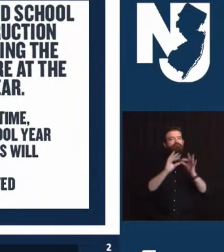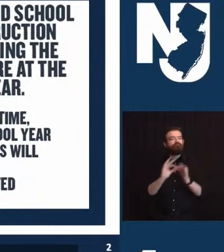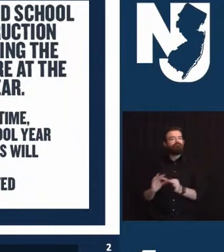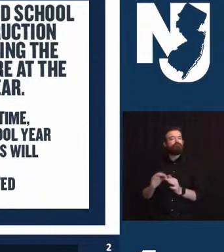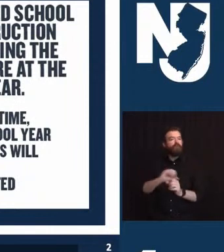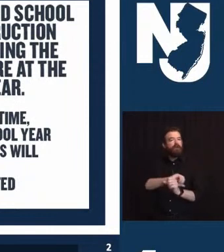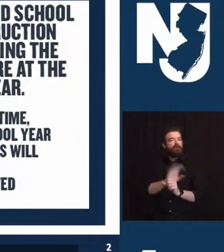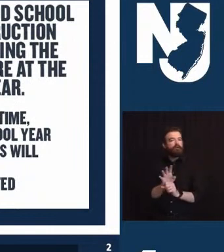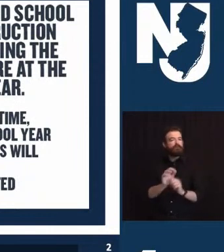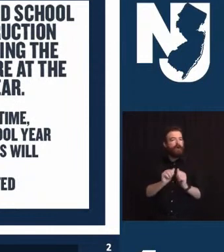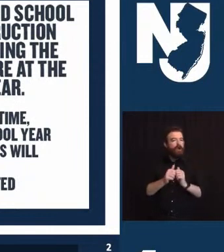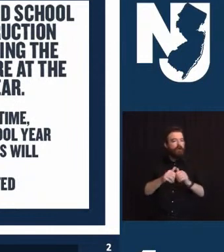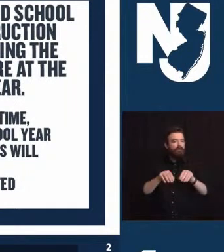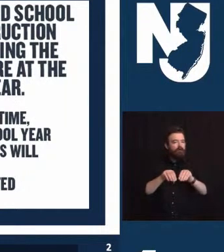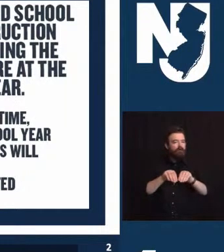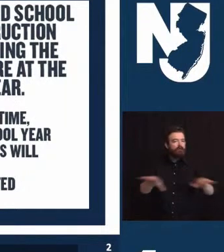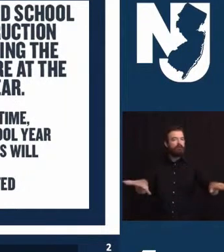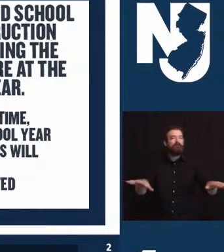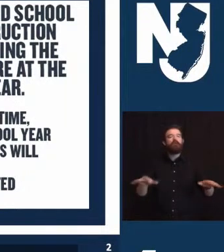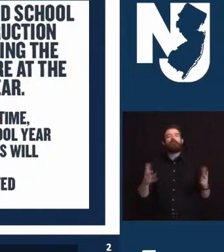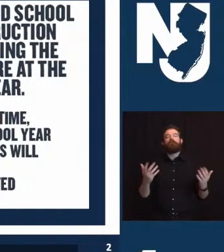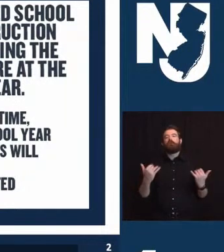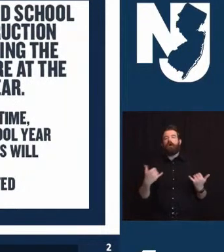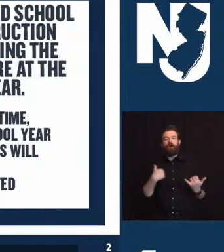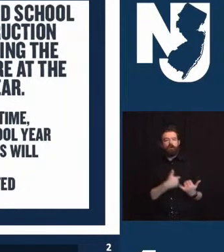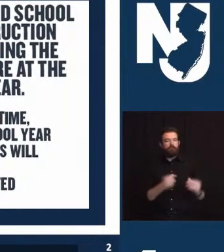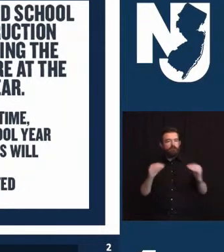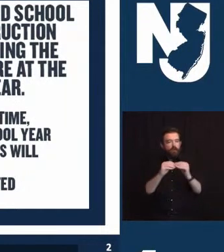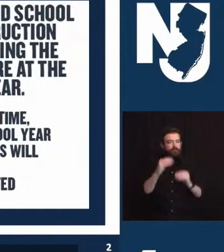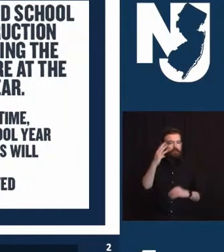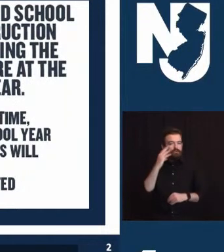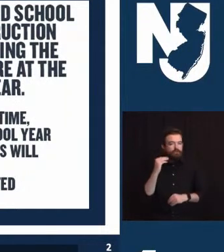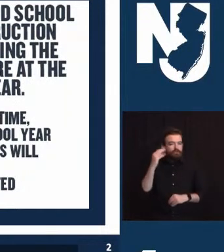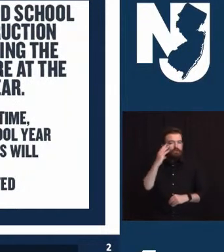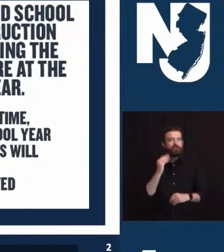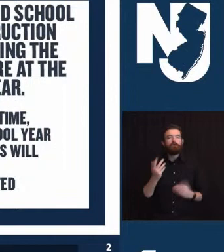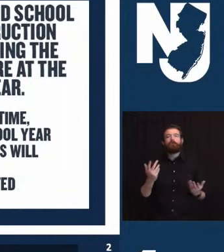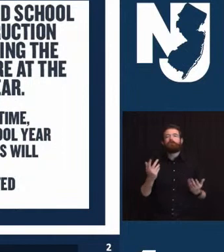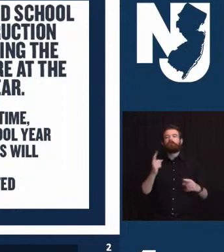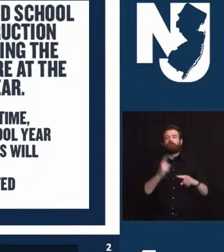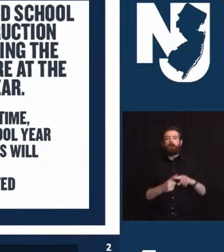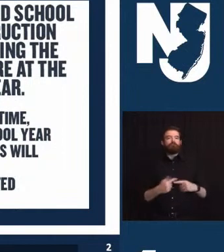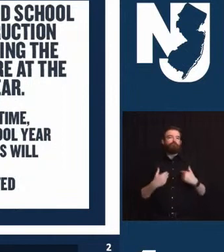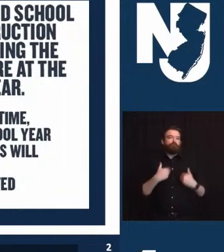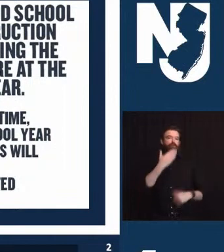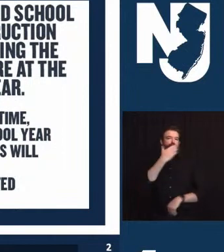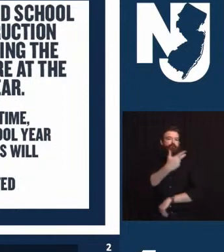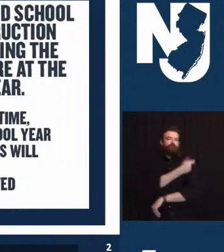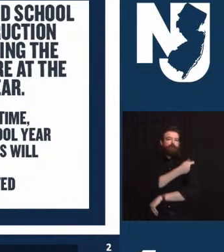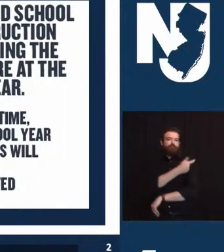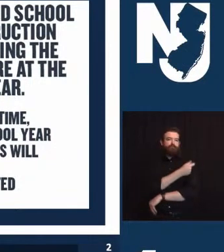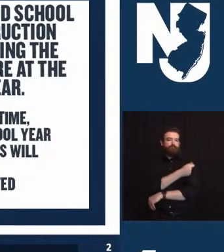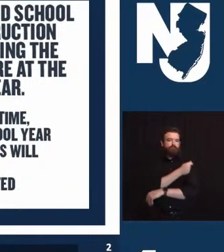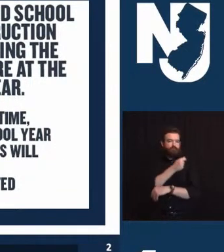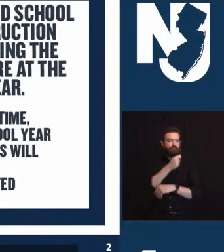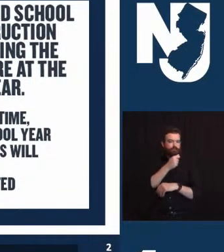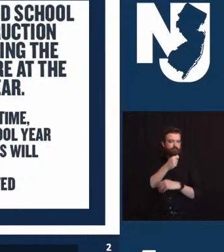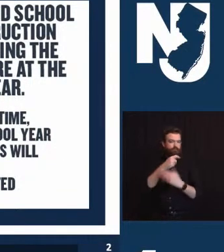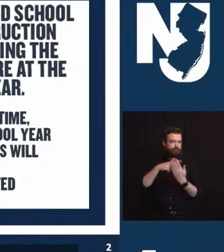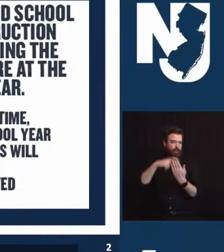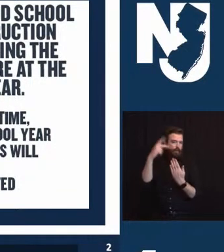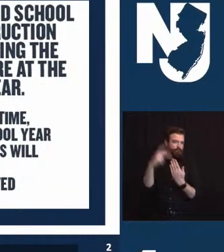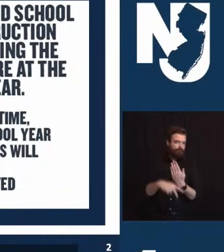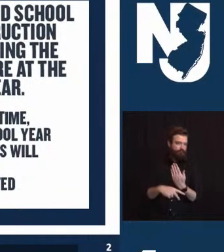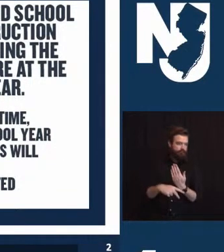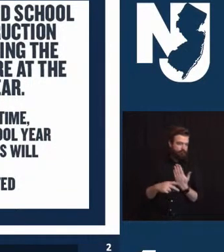fighting it, and we have a robust vaccination program that now reaches adolescents as young as 12. My guess, Judy and